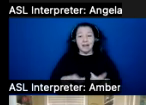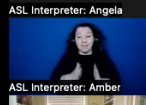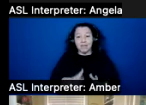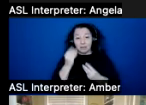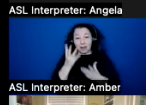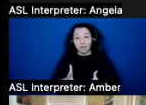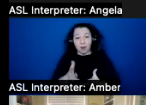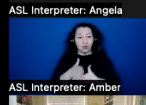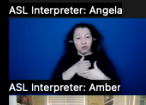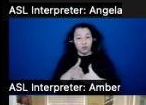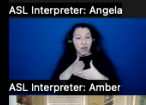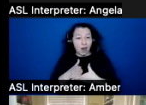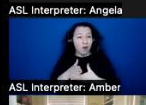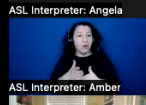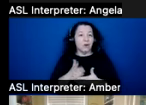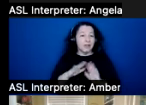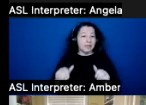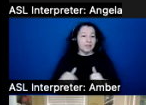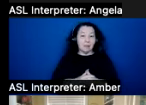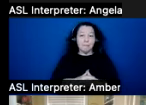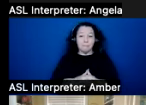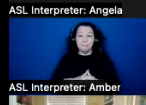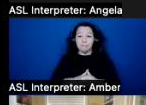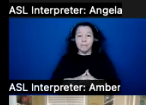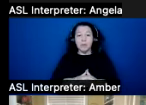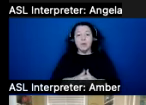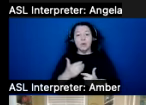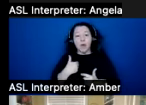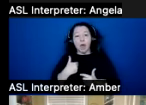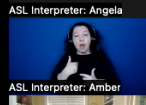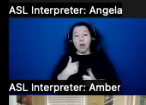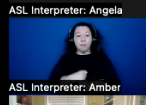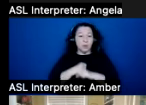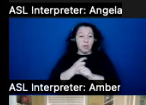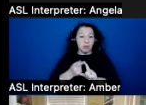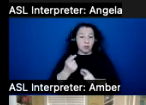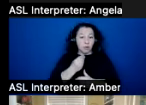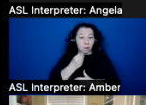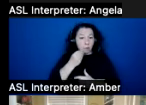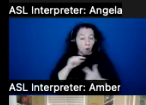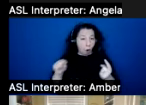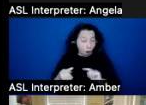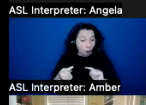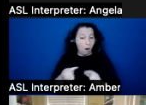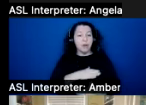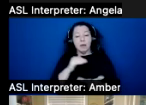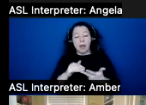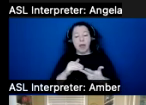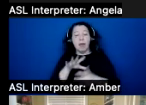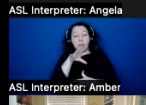information sharing or victim notification system. There's the protection from harm, and then there's the participation